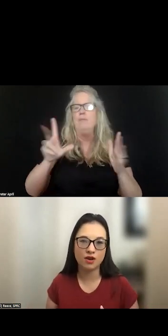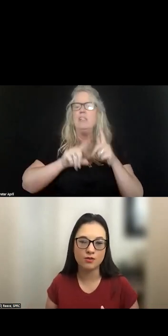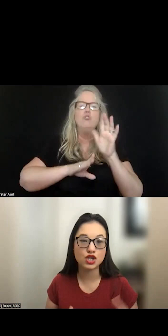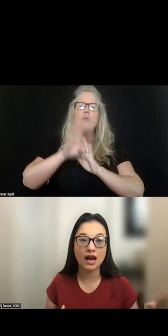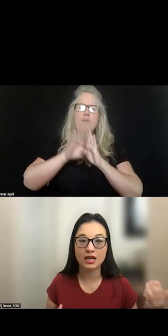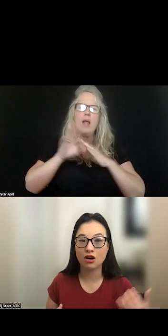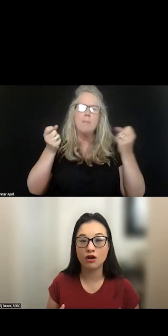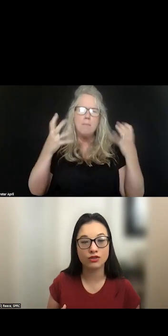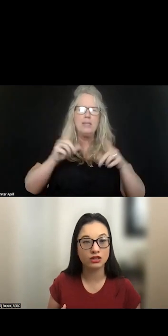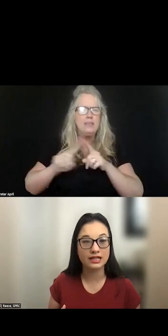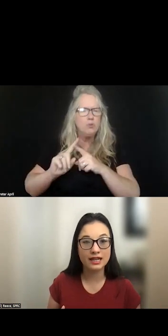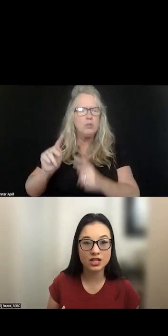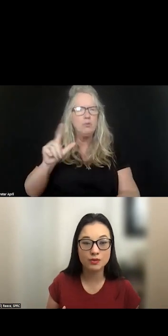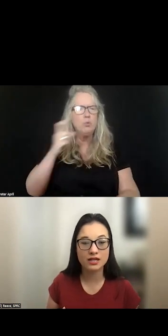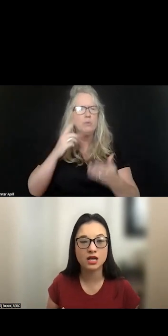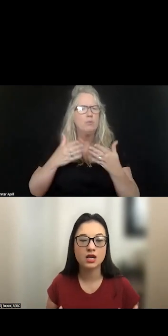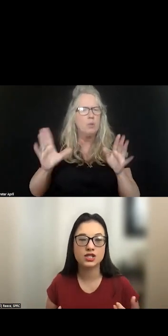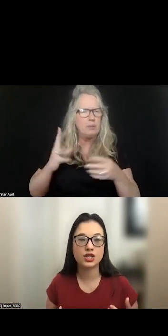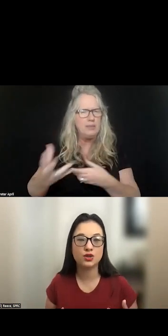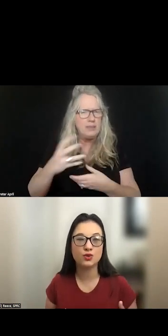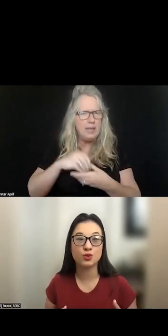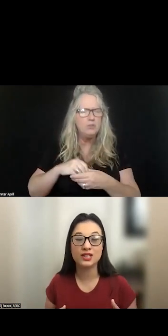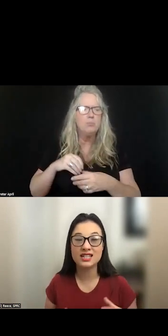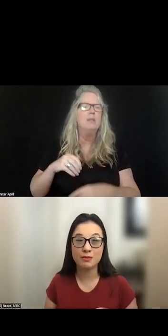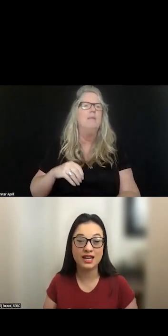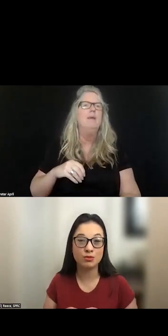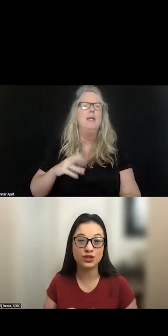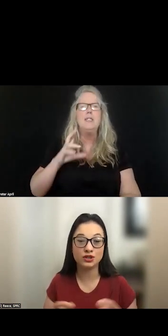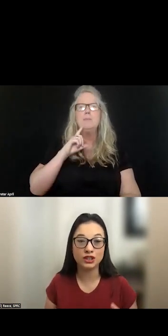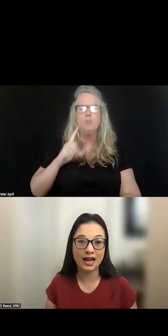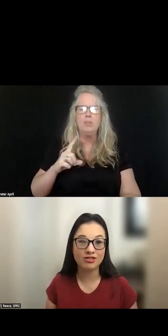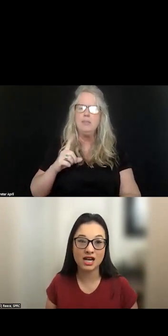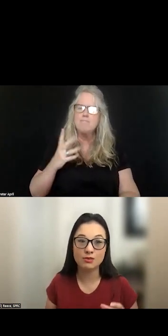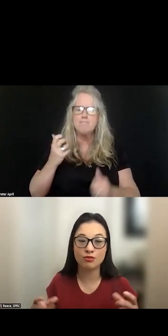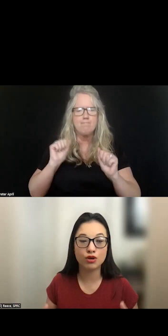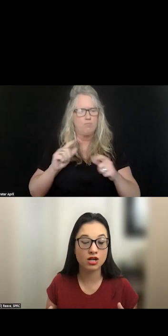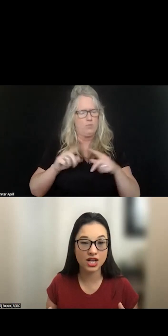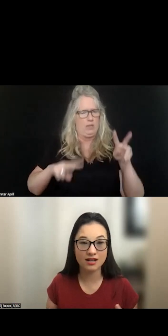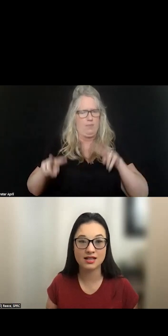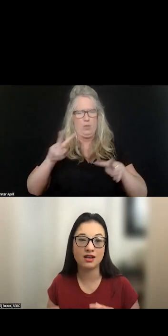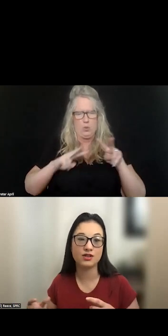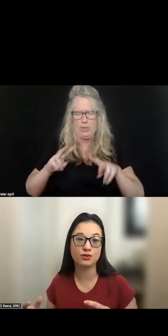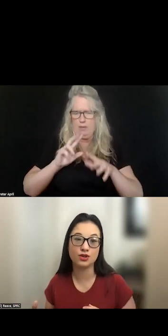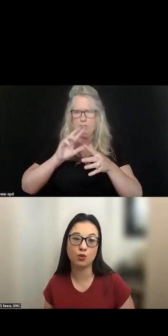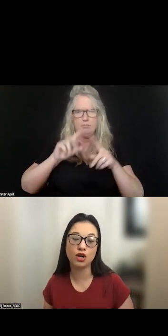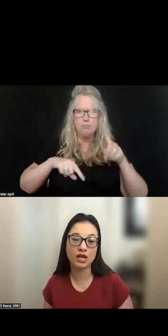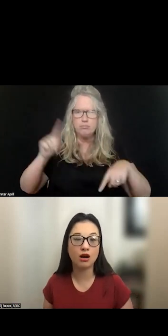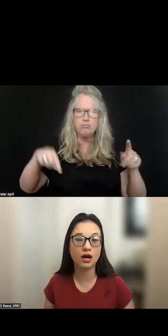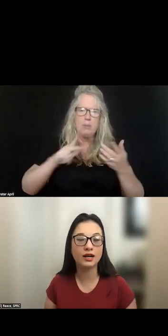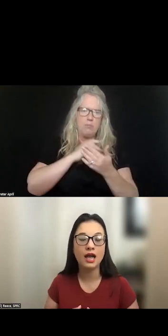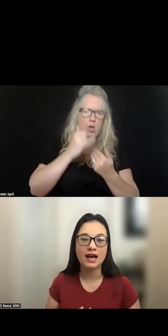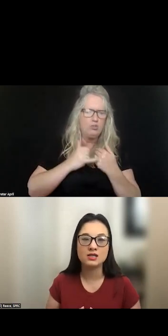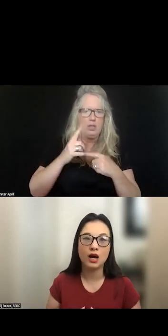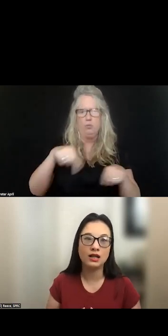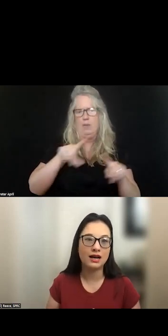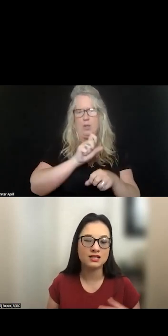tools, from tracking our overall engagement to really being able to look at the types of projects that individuals are working